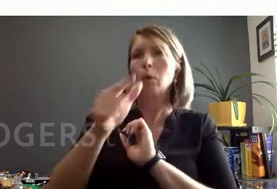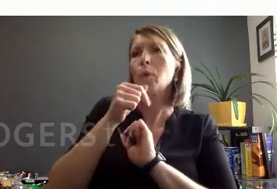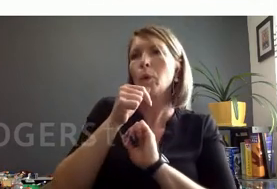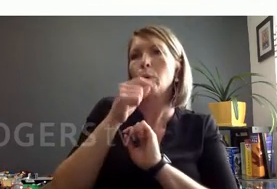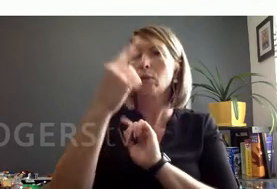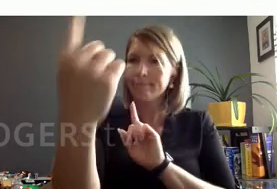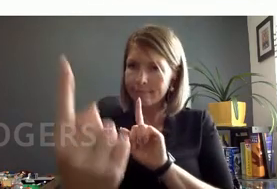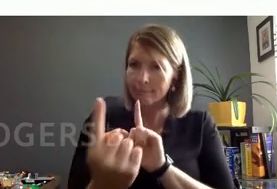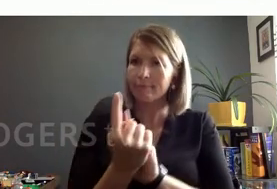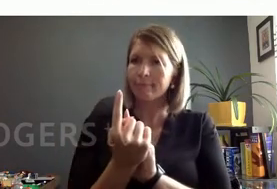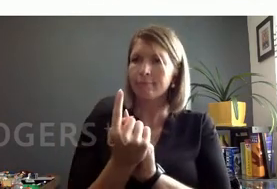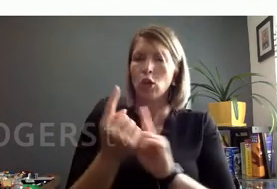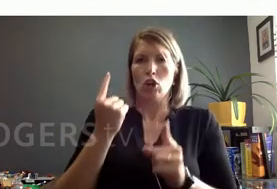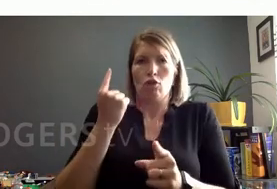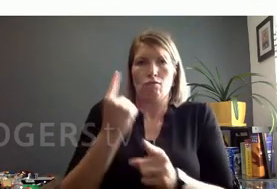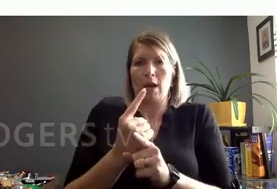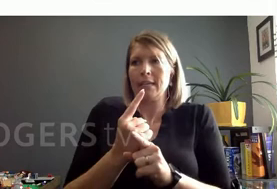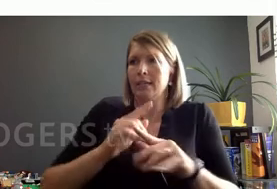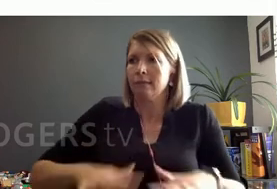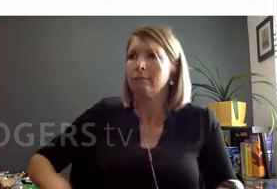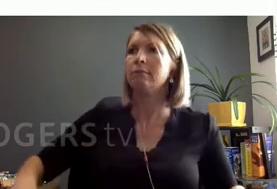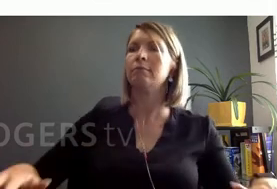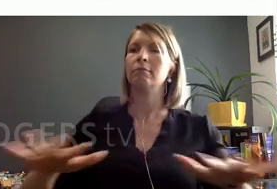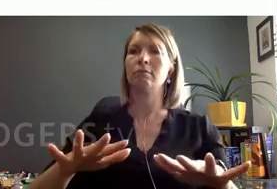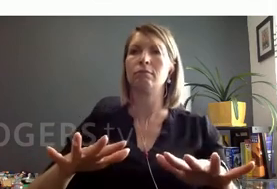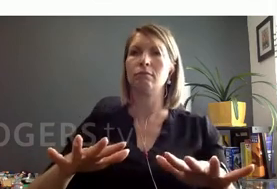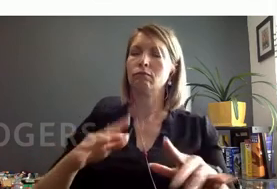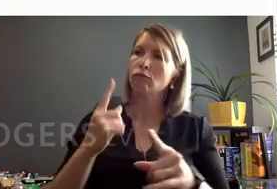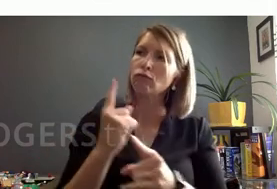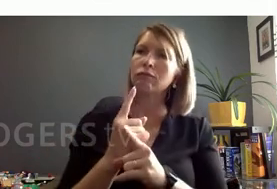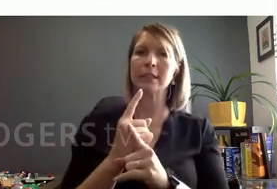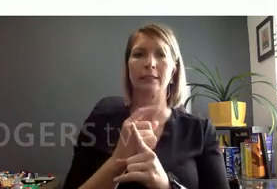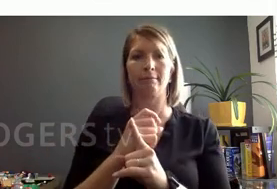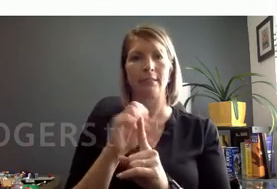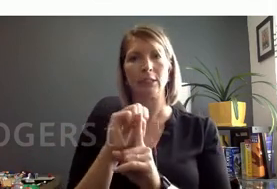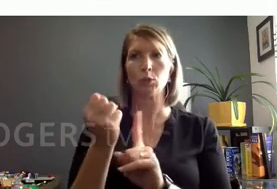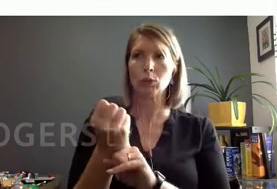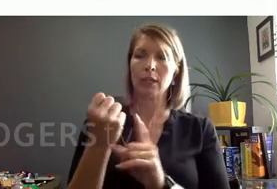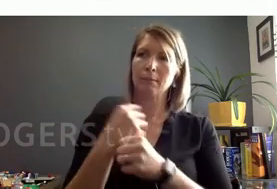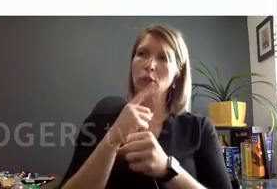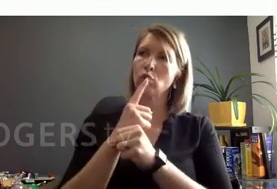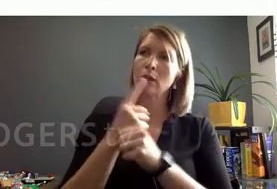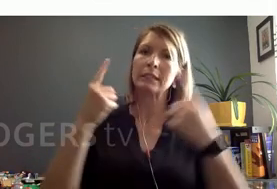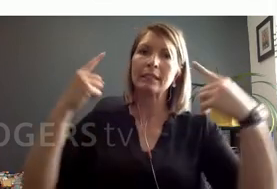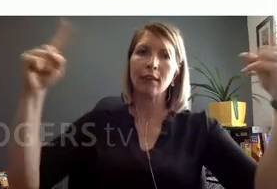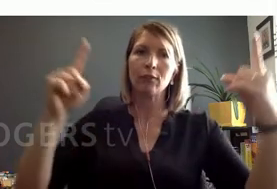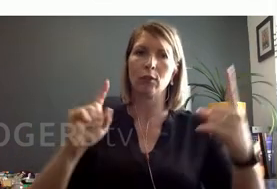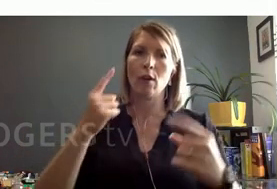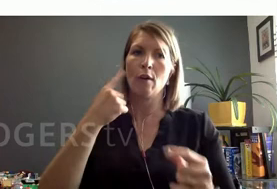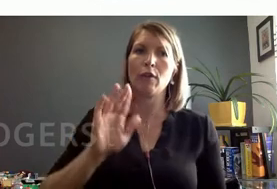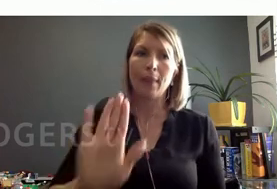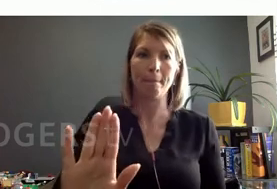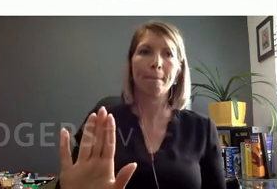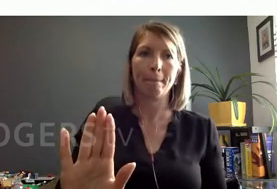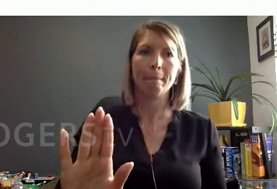right conditions are in place for everyone to achieve his or her potential. So I often say diversity is the mix,